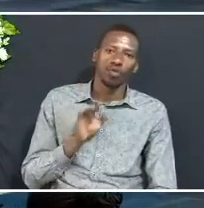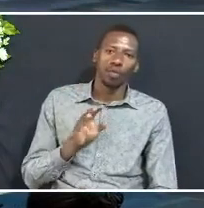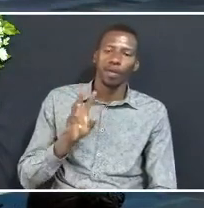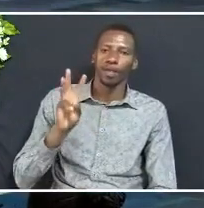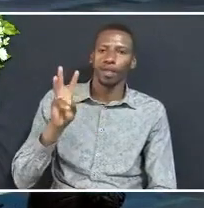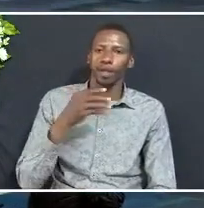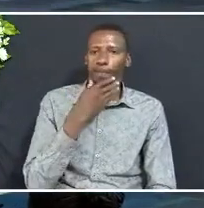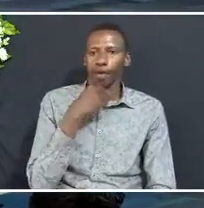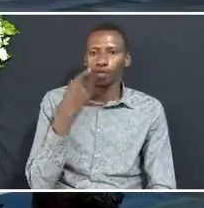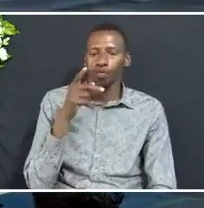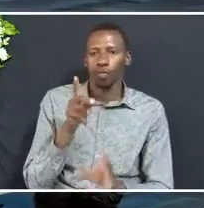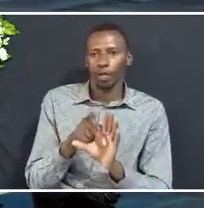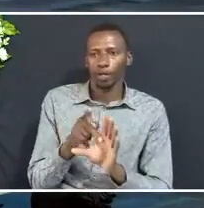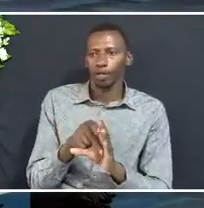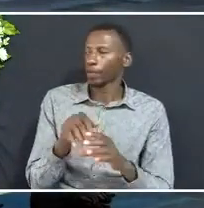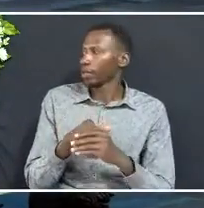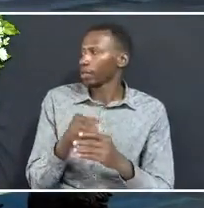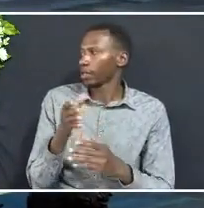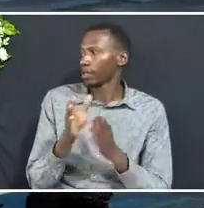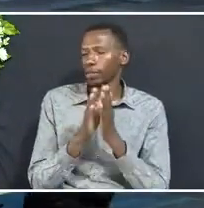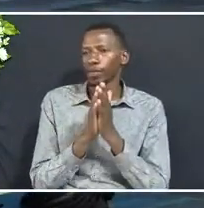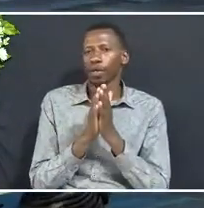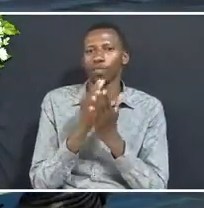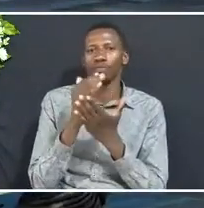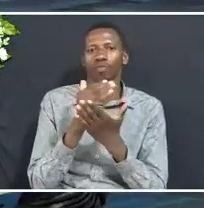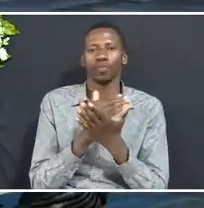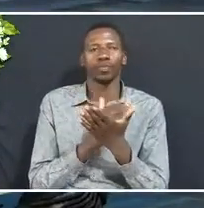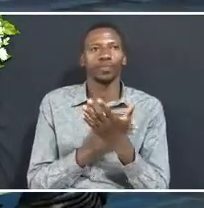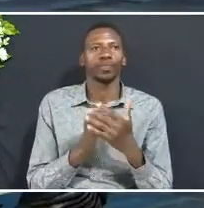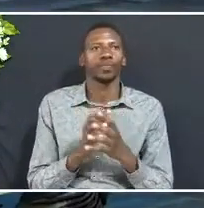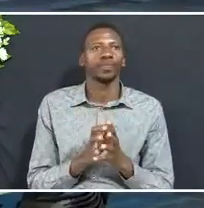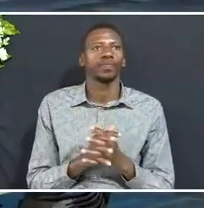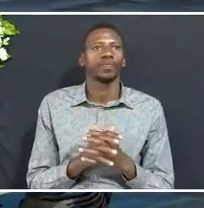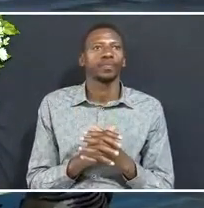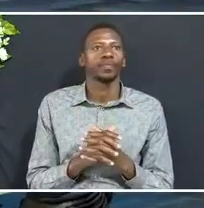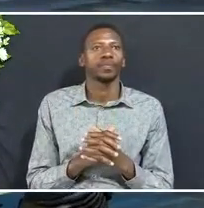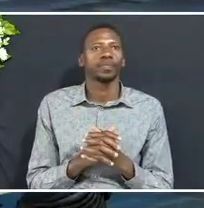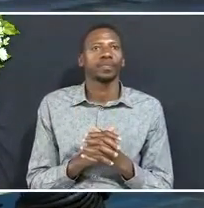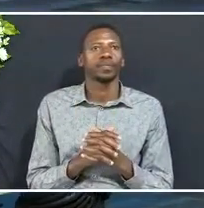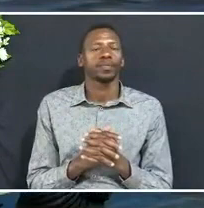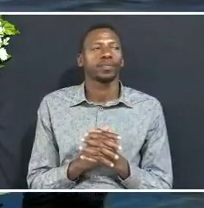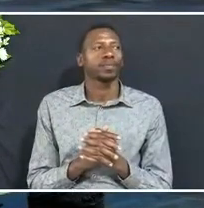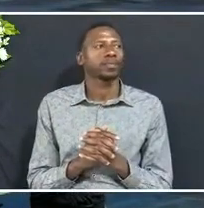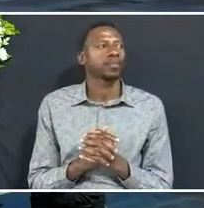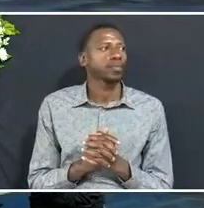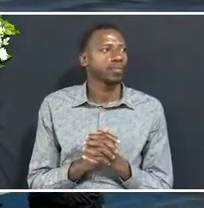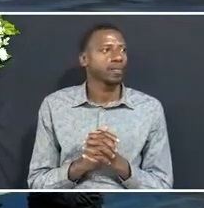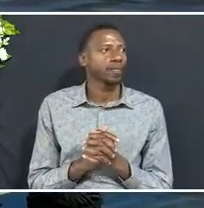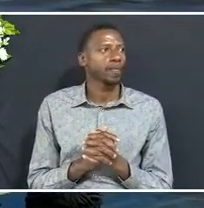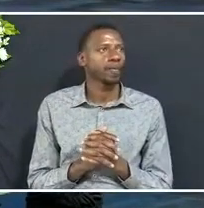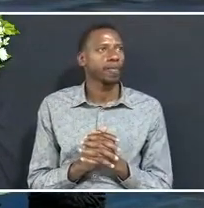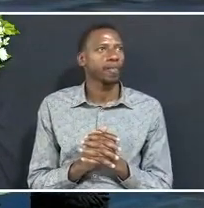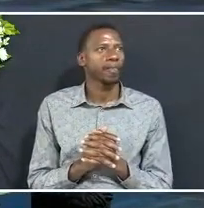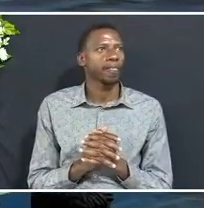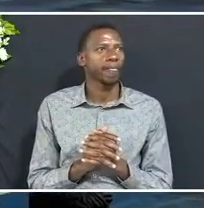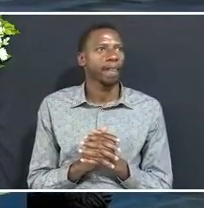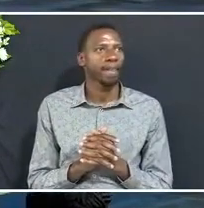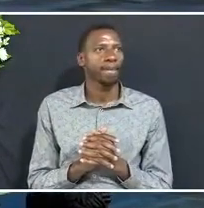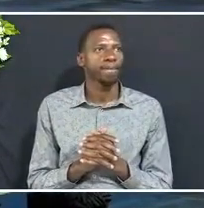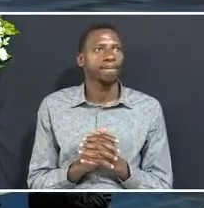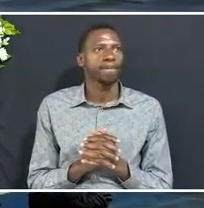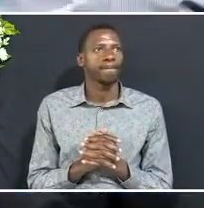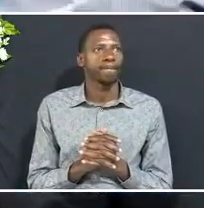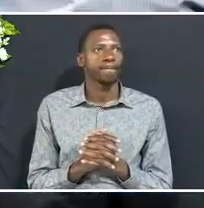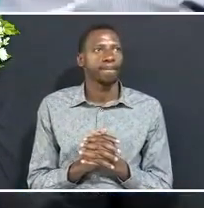participate in this prayer network in uplifting praise and